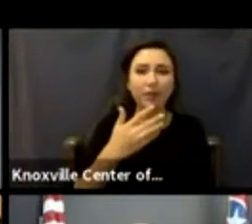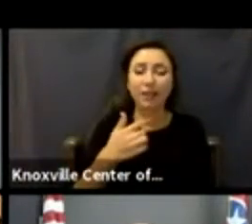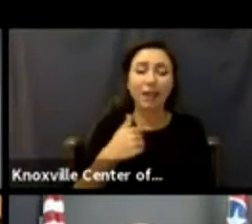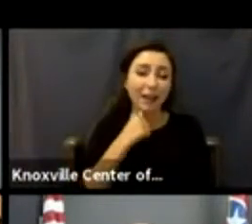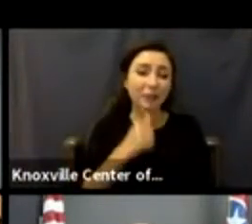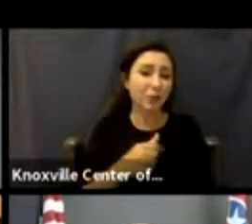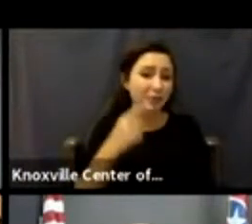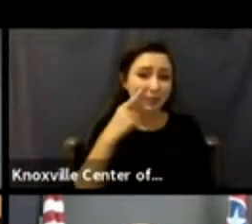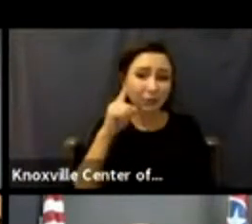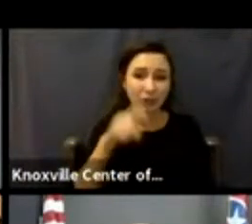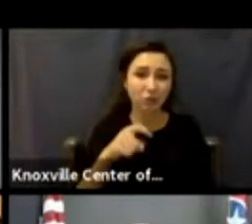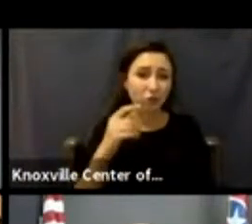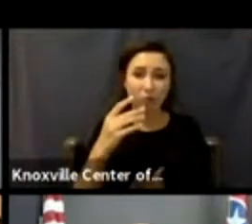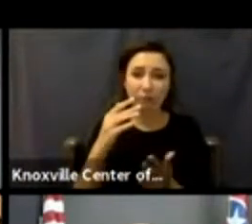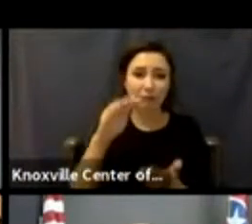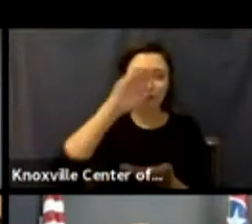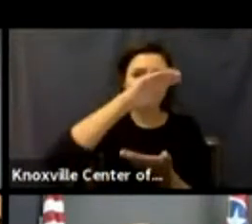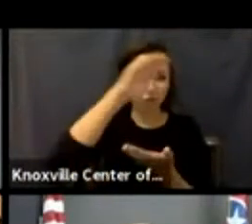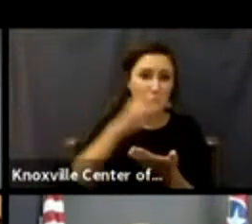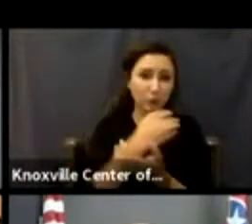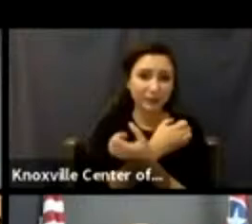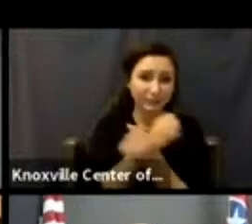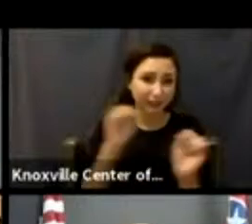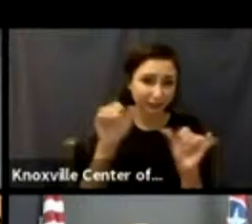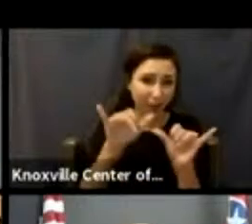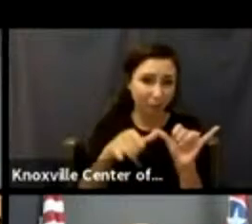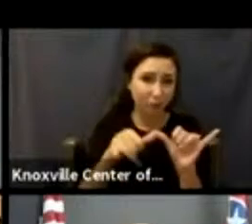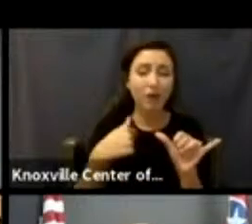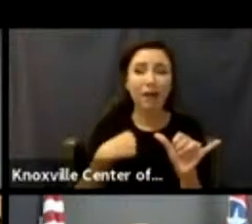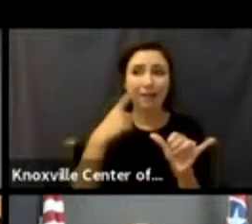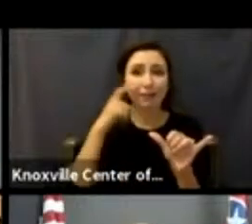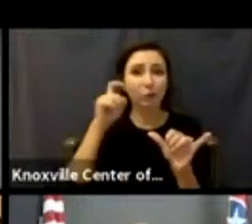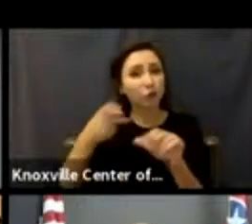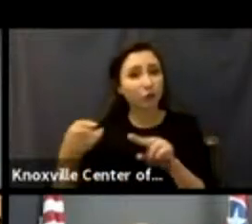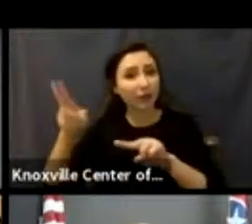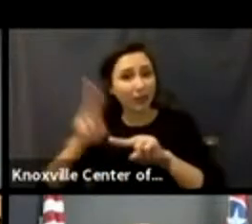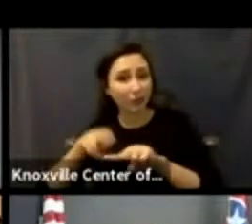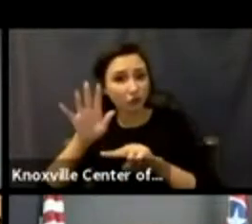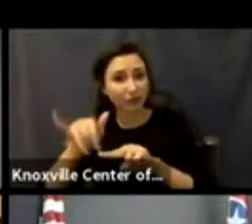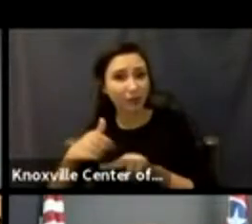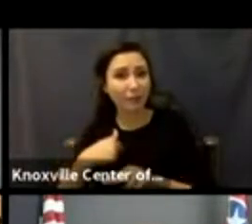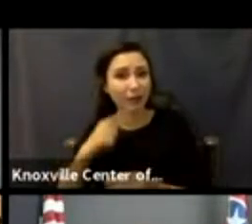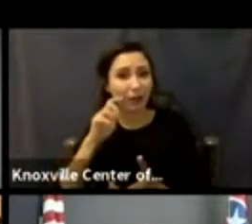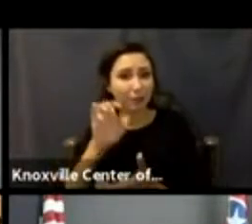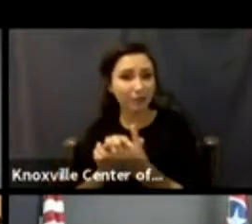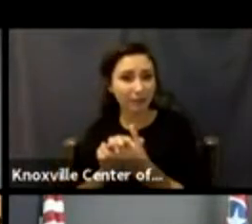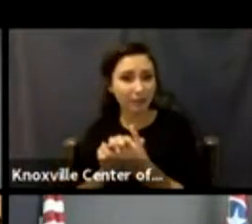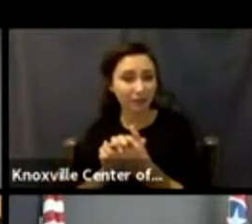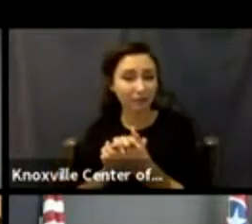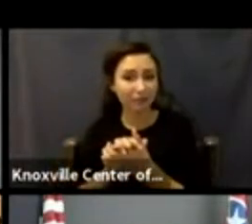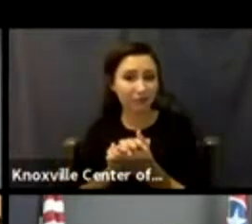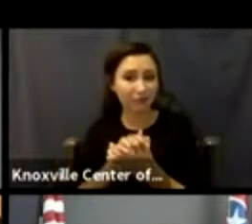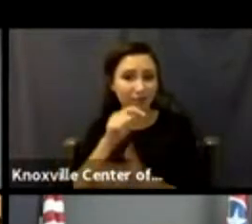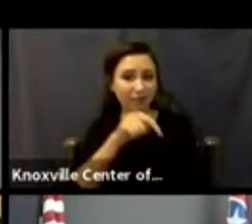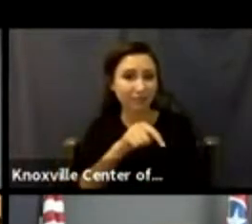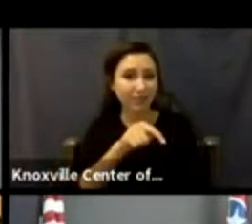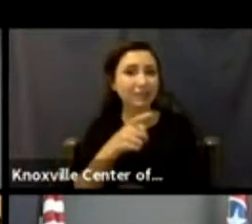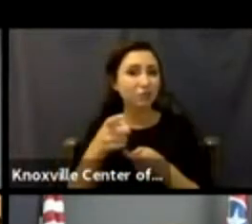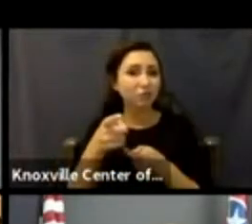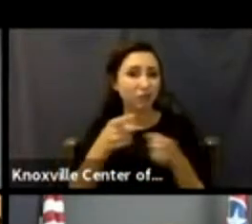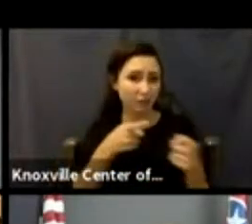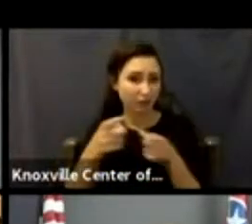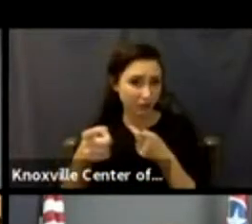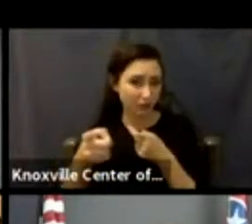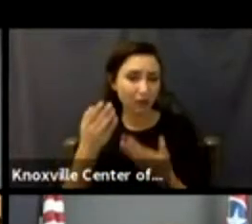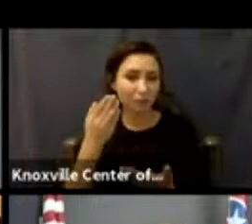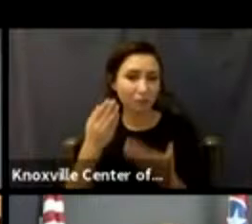see increased safety measures, and I'd be willing to discuss that. But I believe that this regulation might not